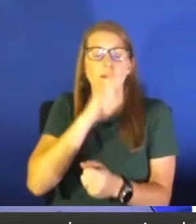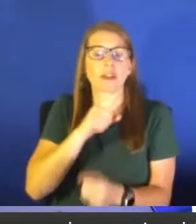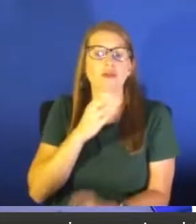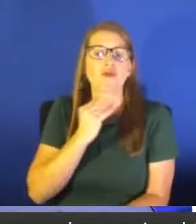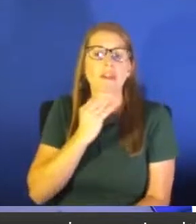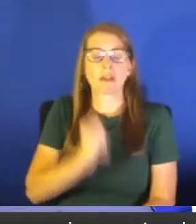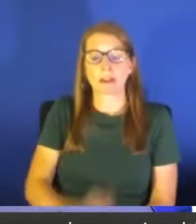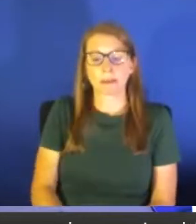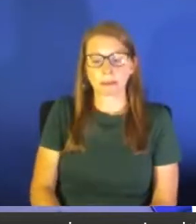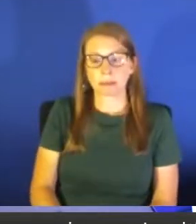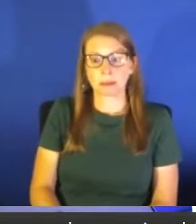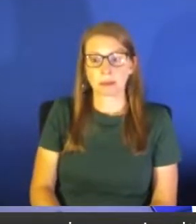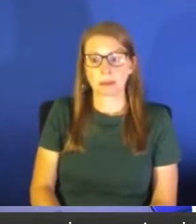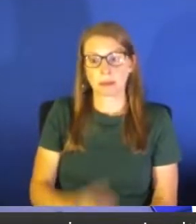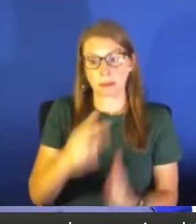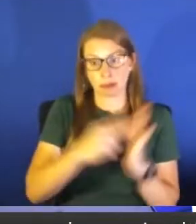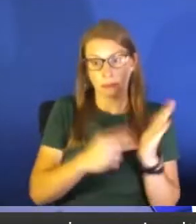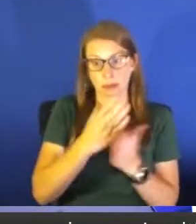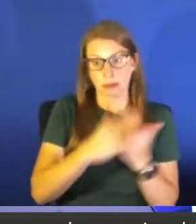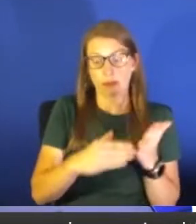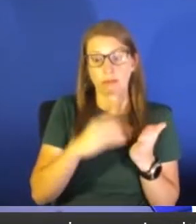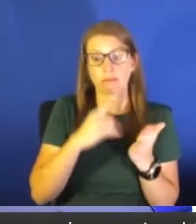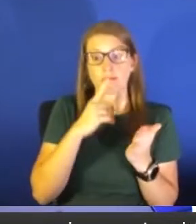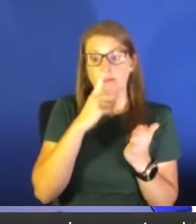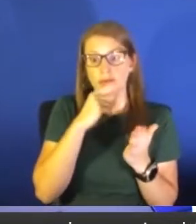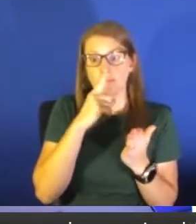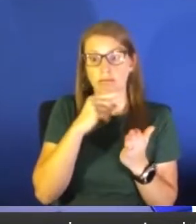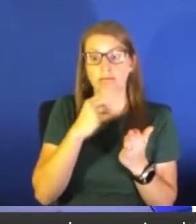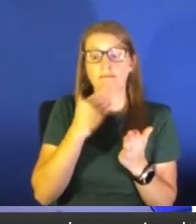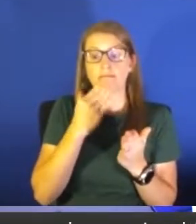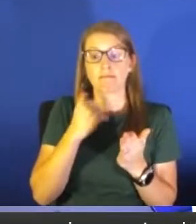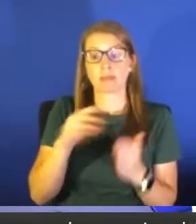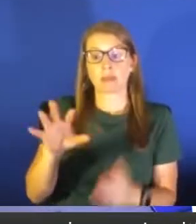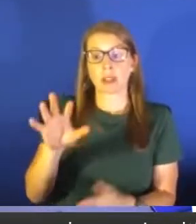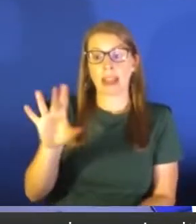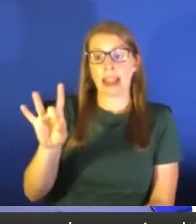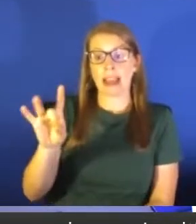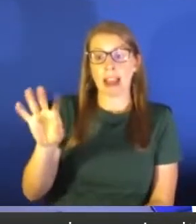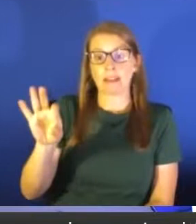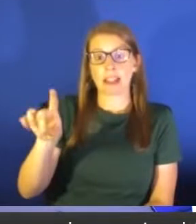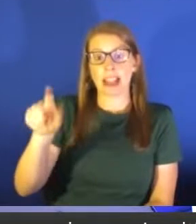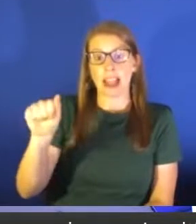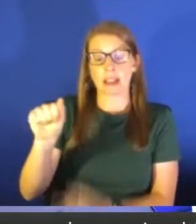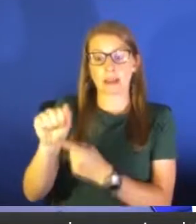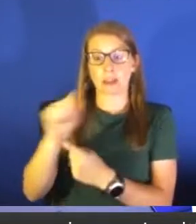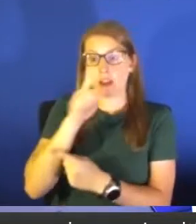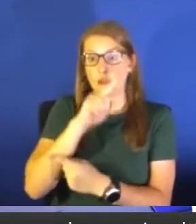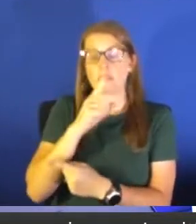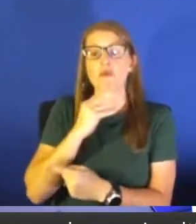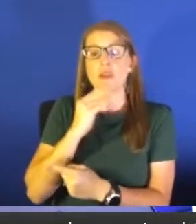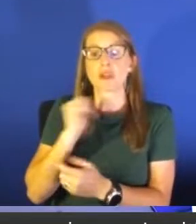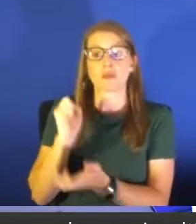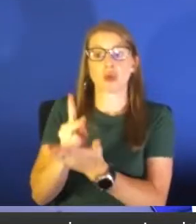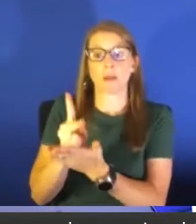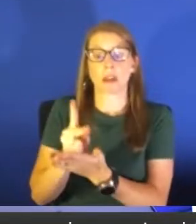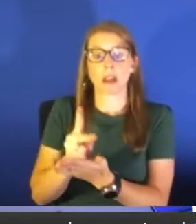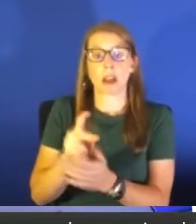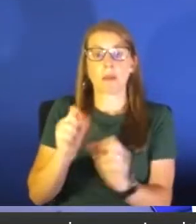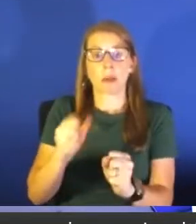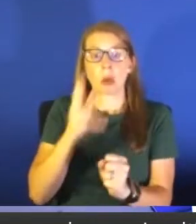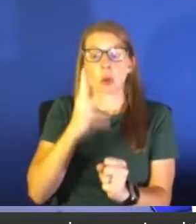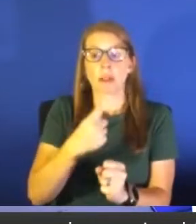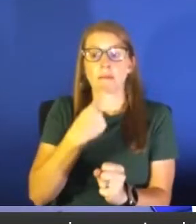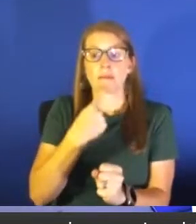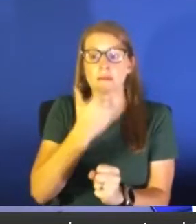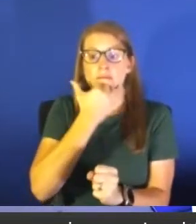want to read some of these artificial sweeteners. There are 8 FDA-approved artificial sweeteners. I'm probably going to say them wrong, so I'm channeling